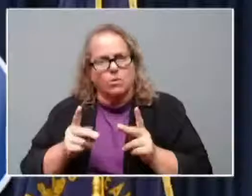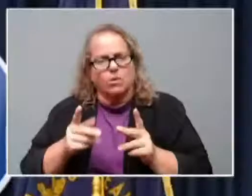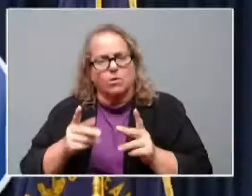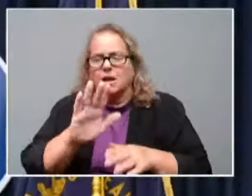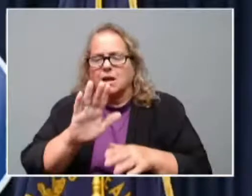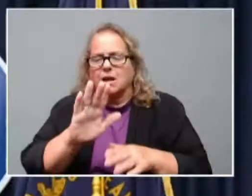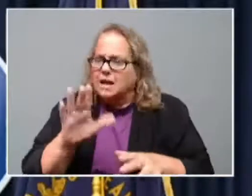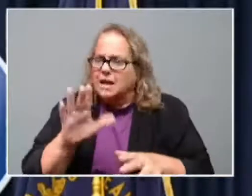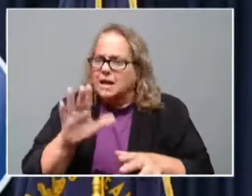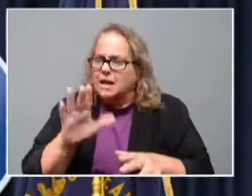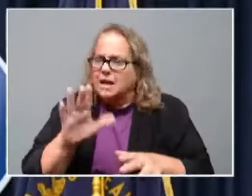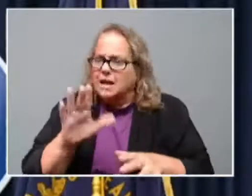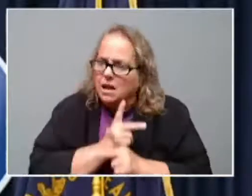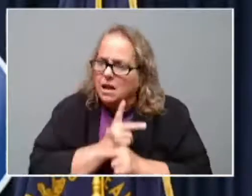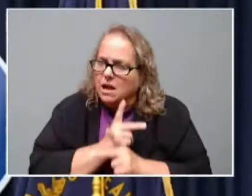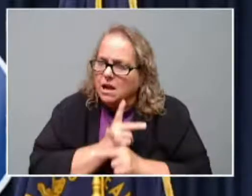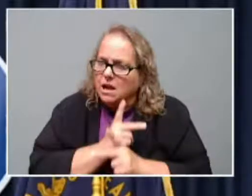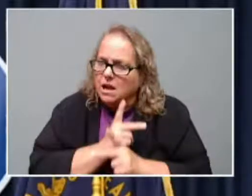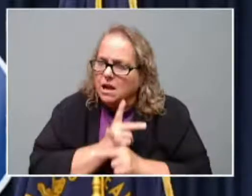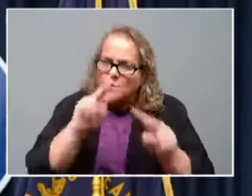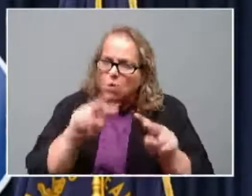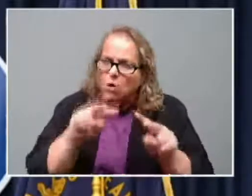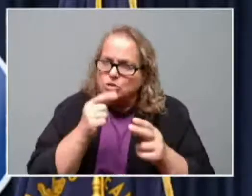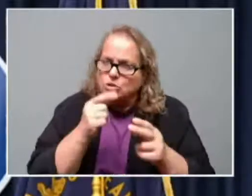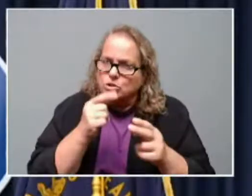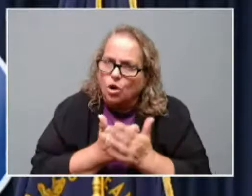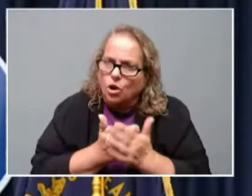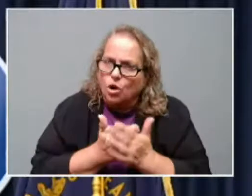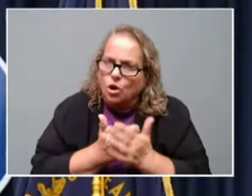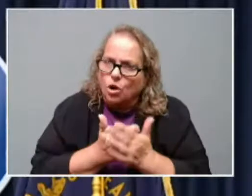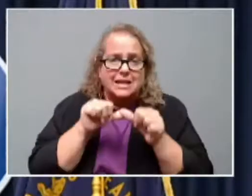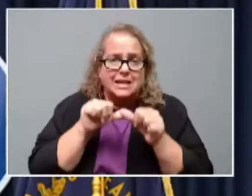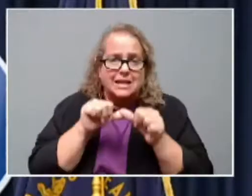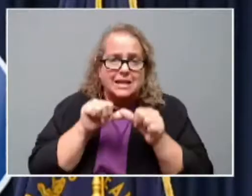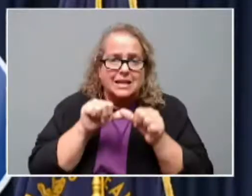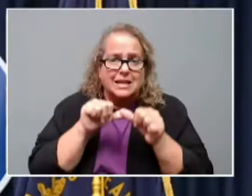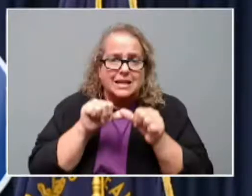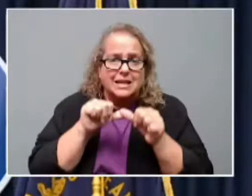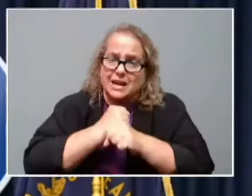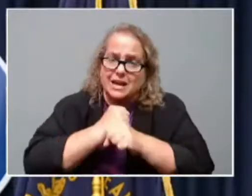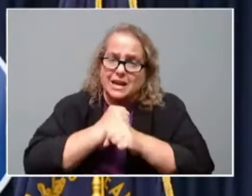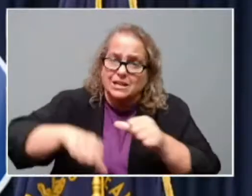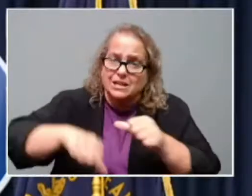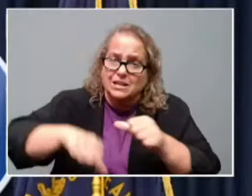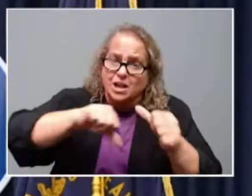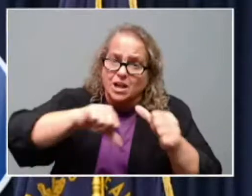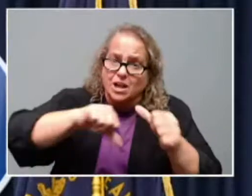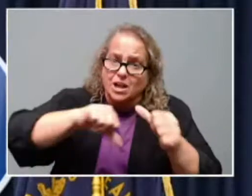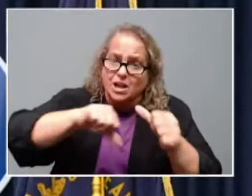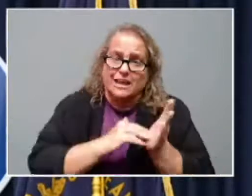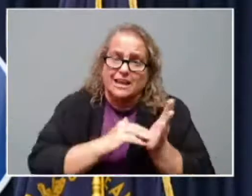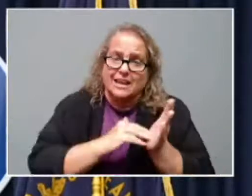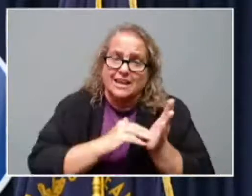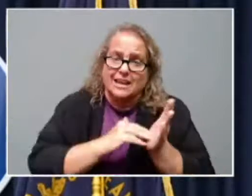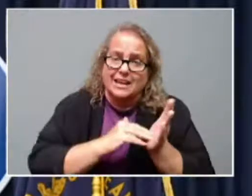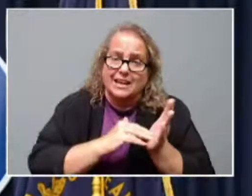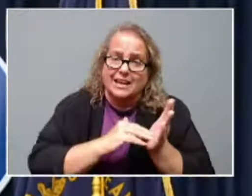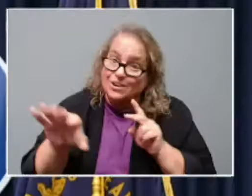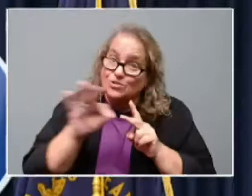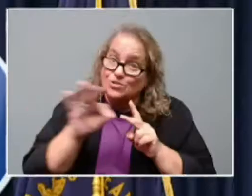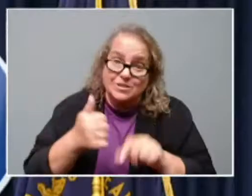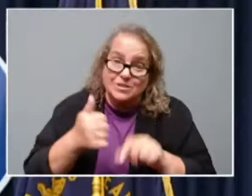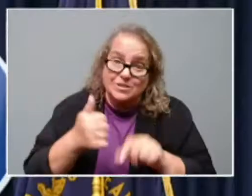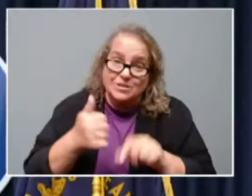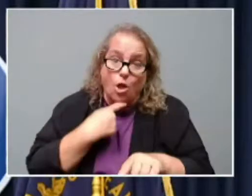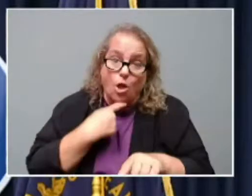careful. Let's watch this really close. Let's continue to protect one another. Again, we don't get to choose how long we're battling this thing, but